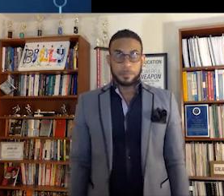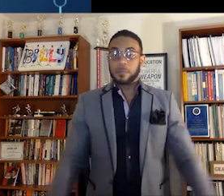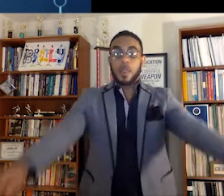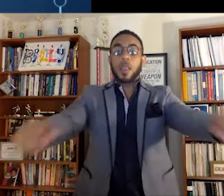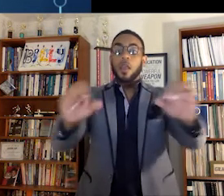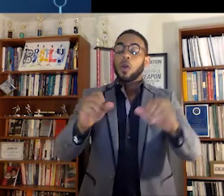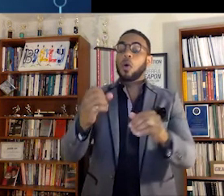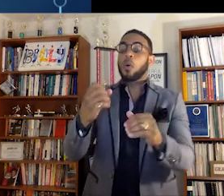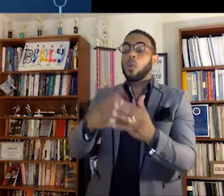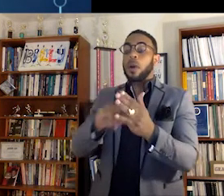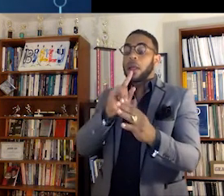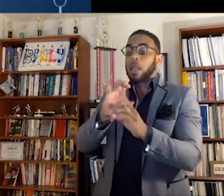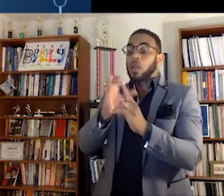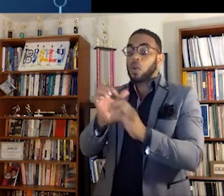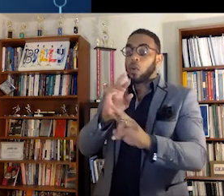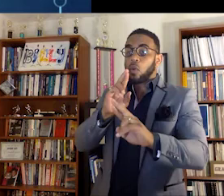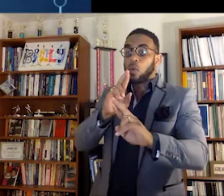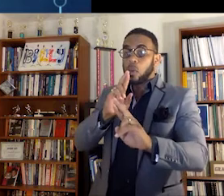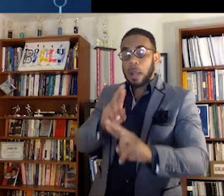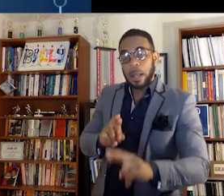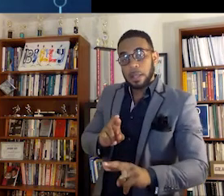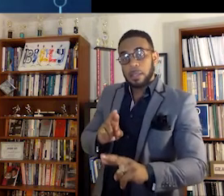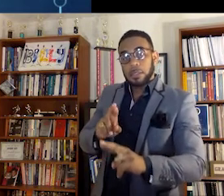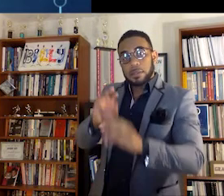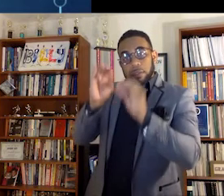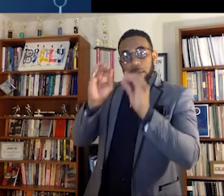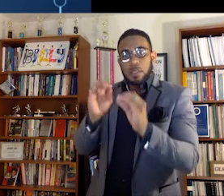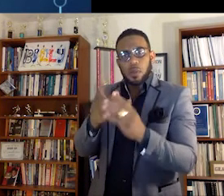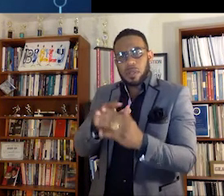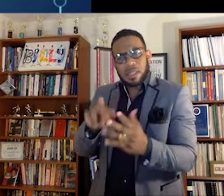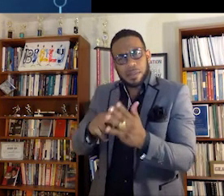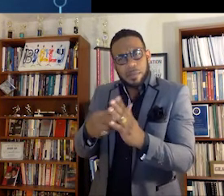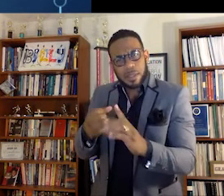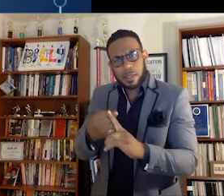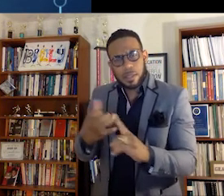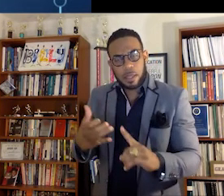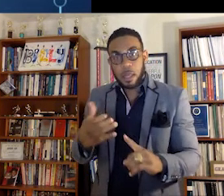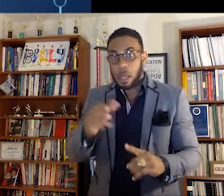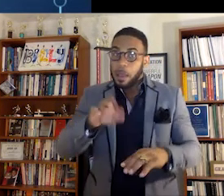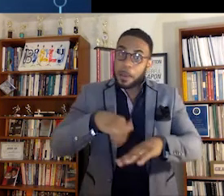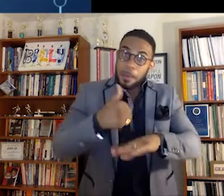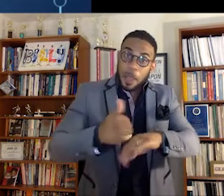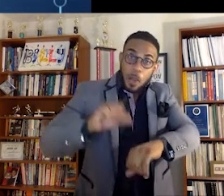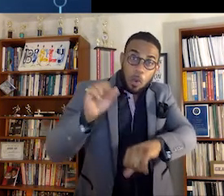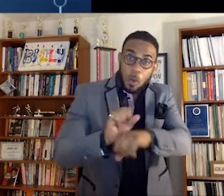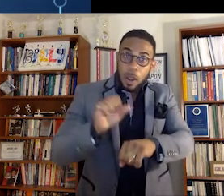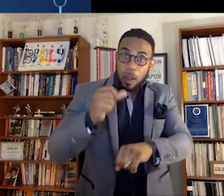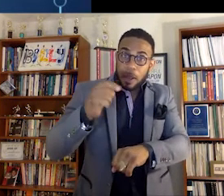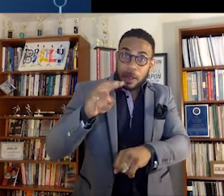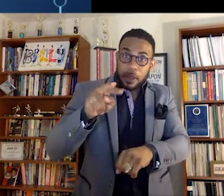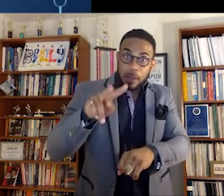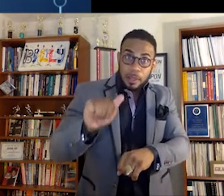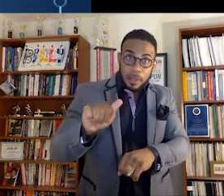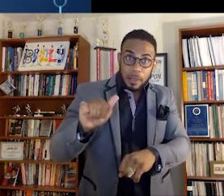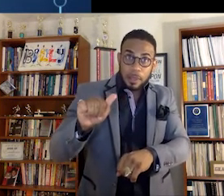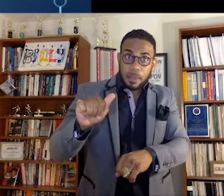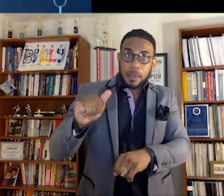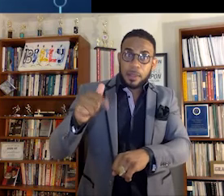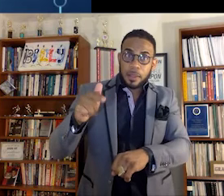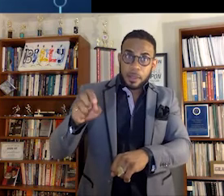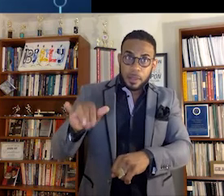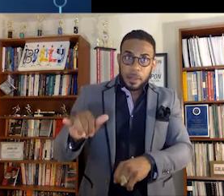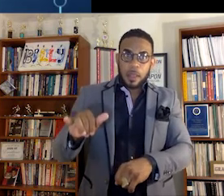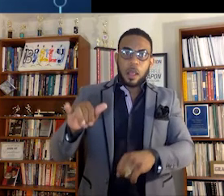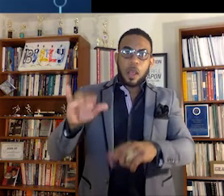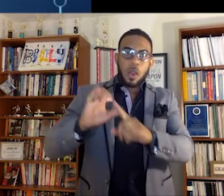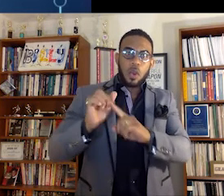So what is culturally responsive teaching? So based on the work of Geneva Gay, culturally